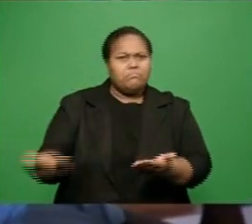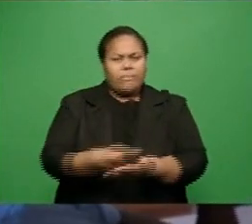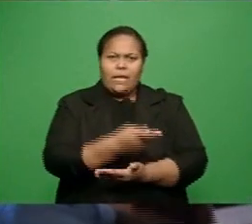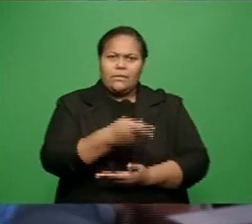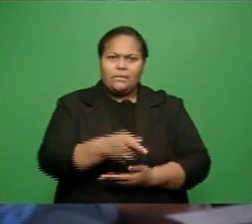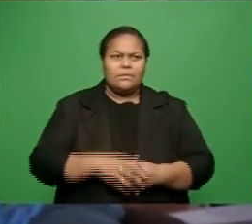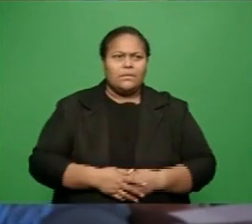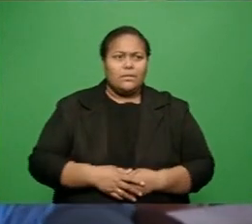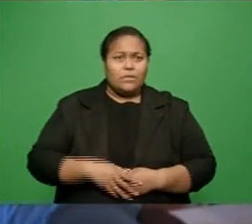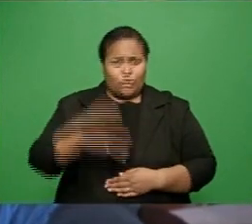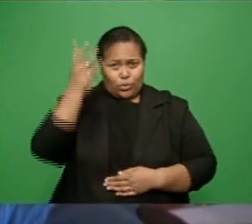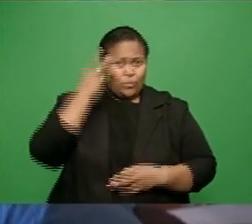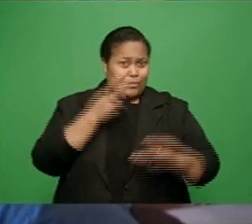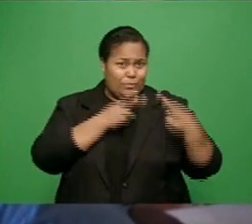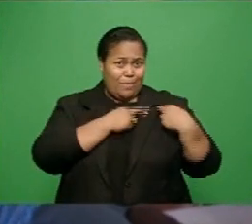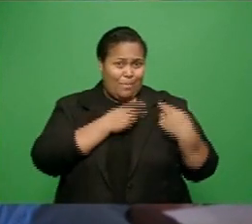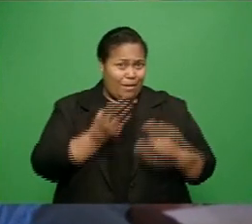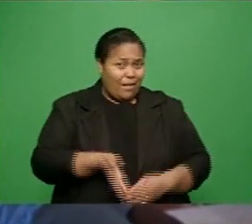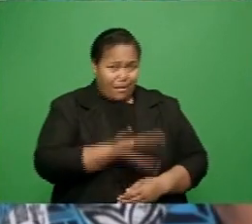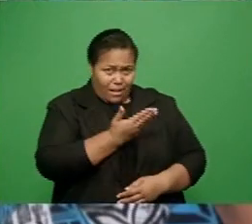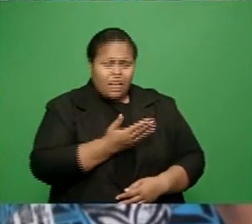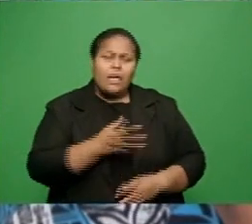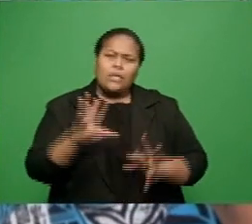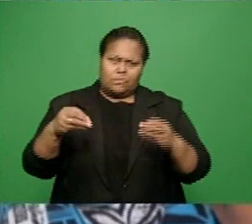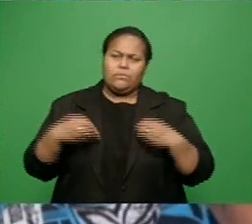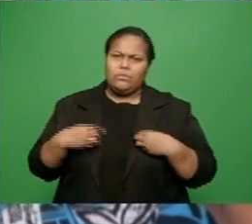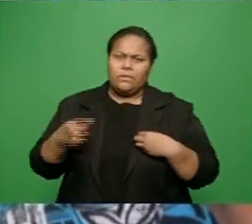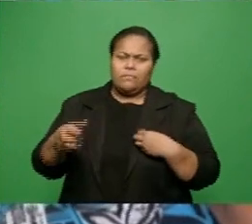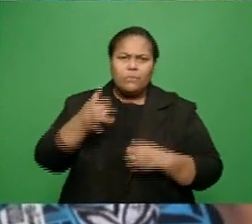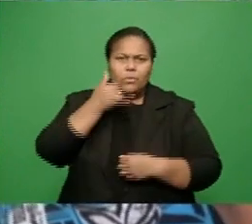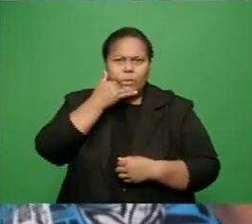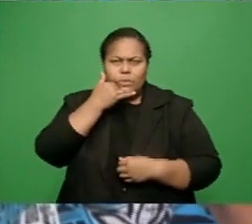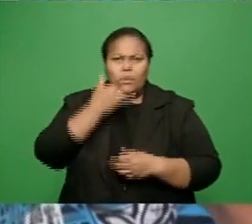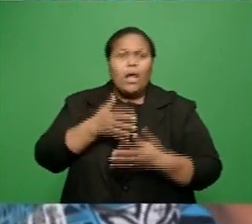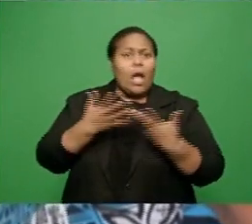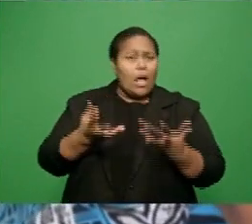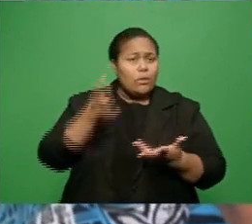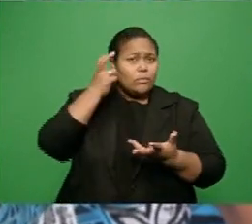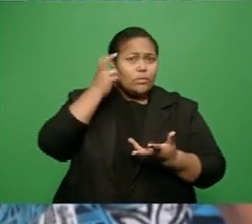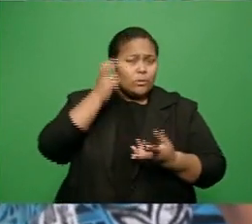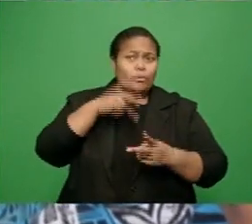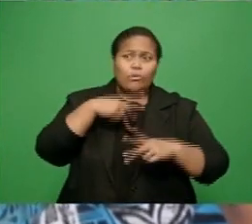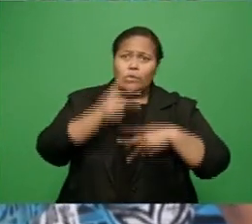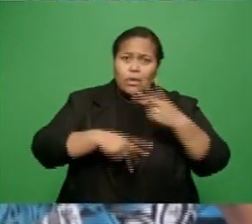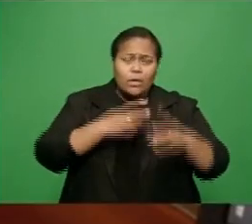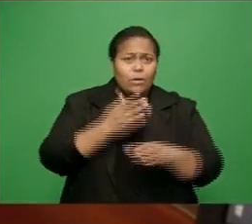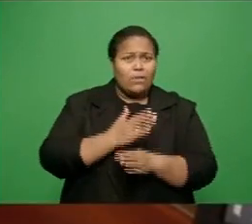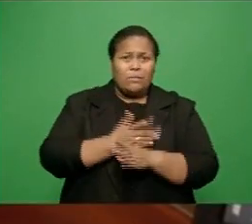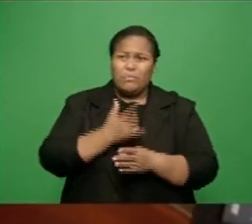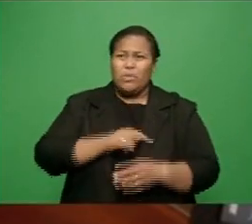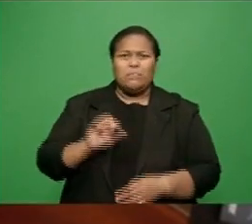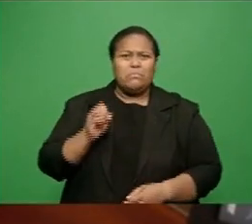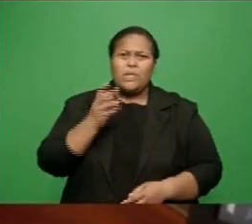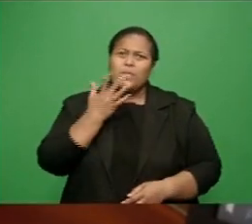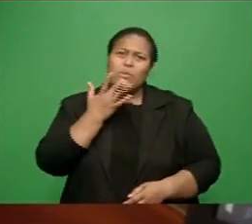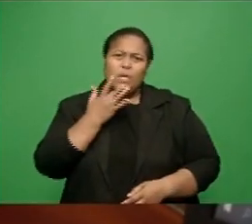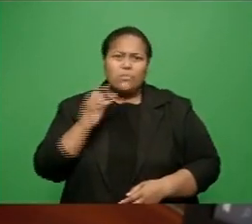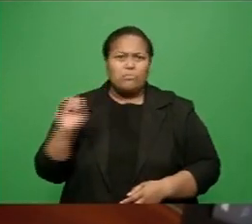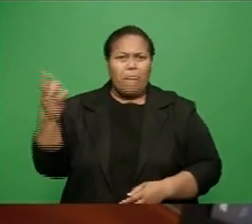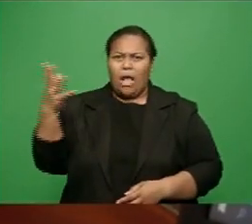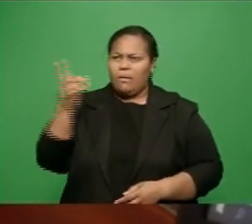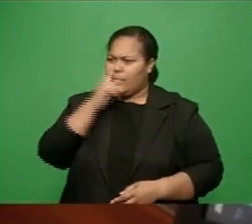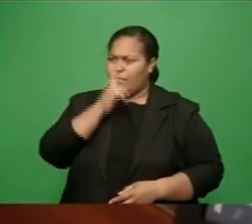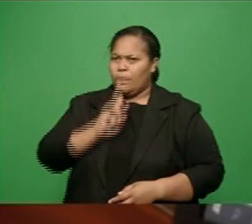Merwalesi Langilangi says there were queries received on how the actual recruitment process works because bogus agents are coming up with new